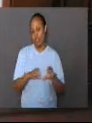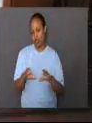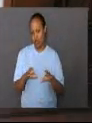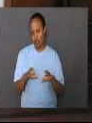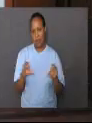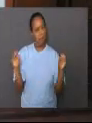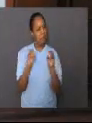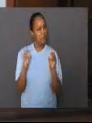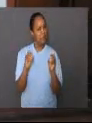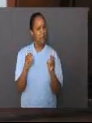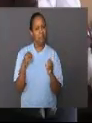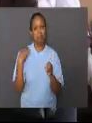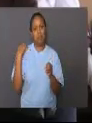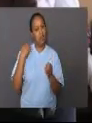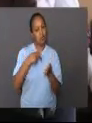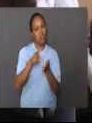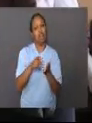without personal expense.